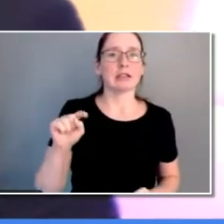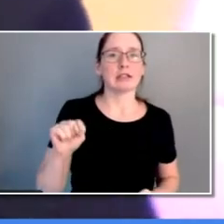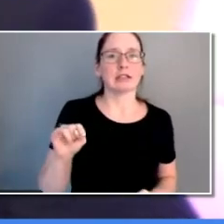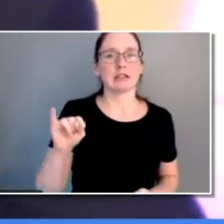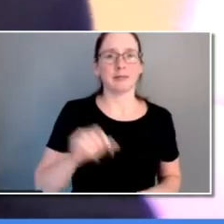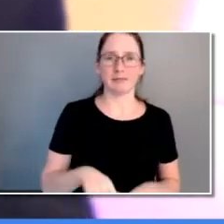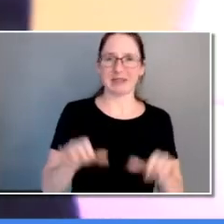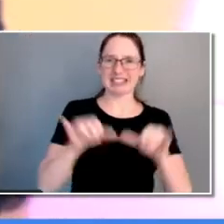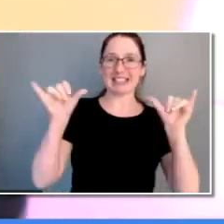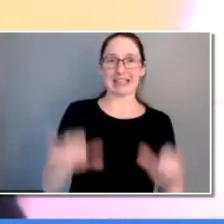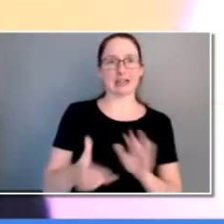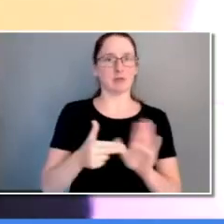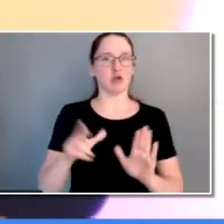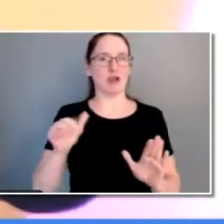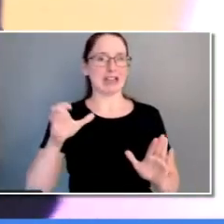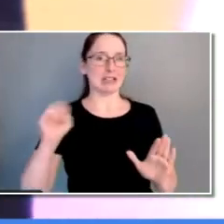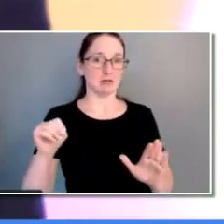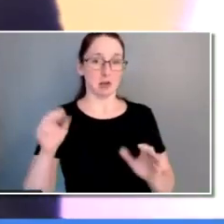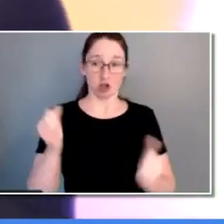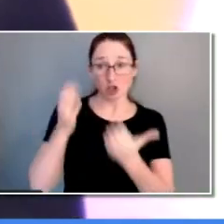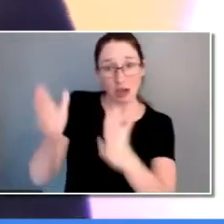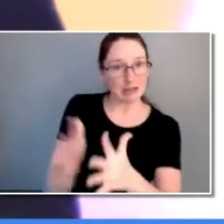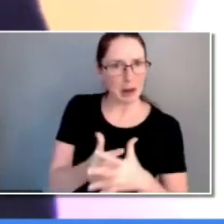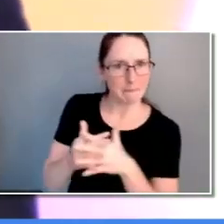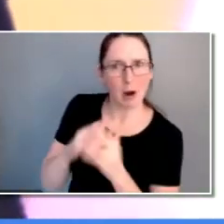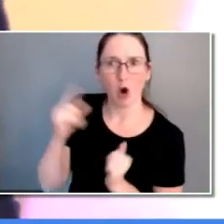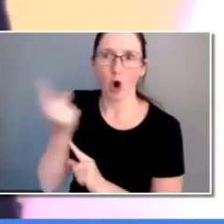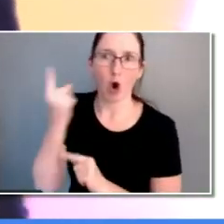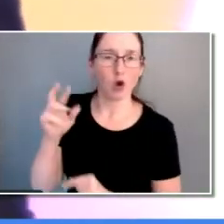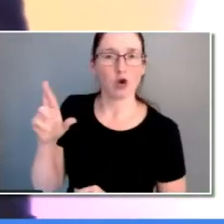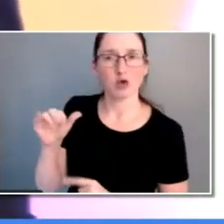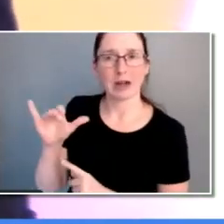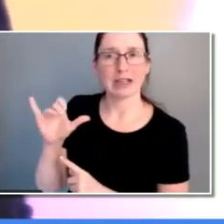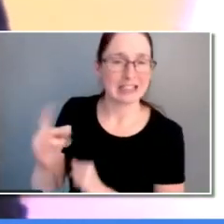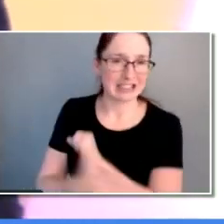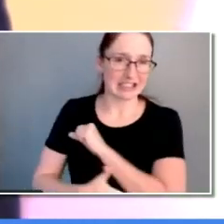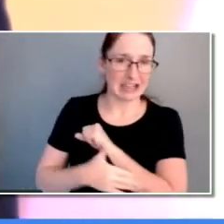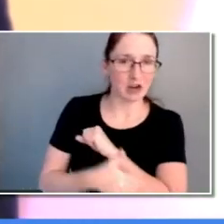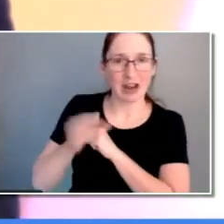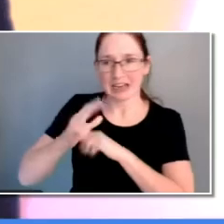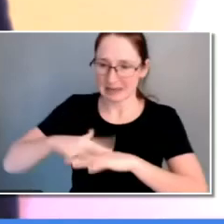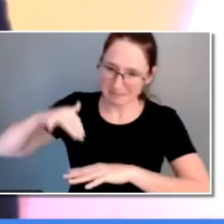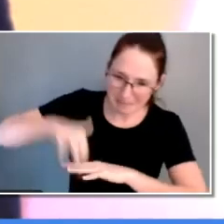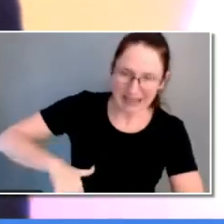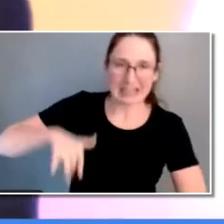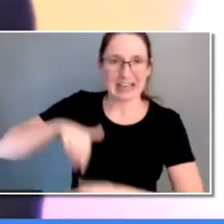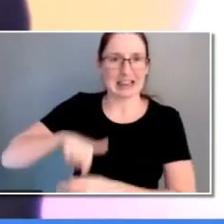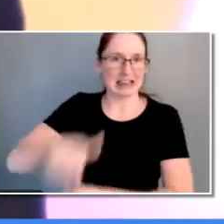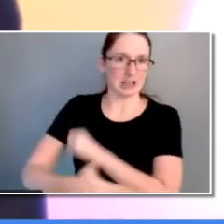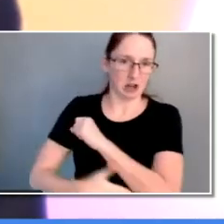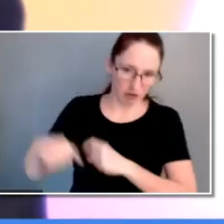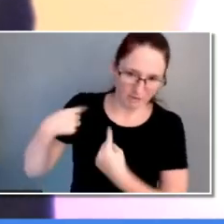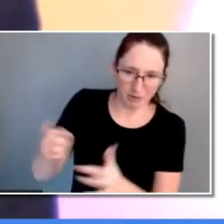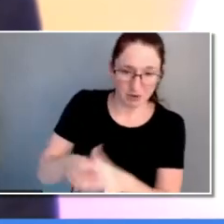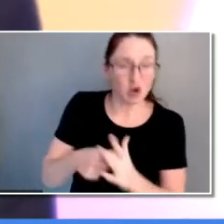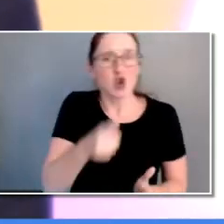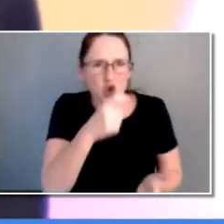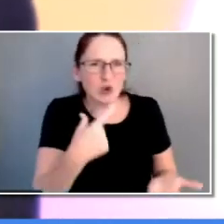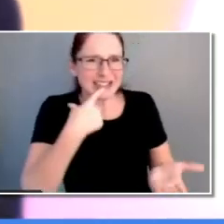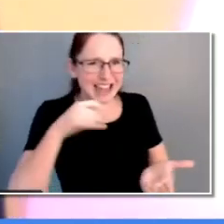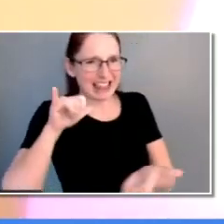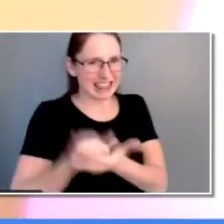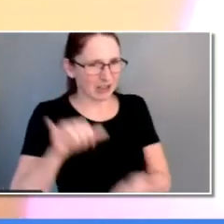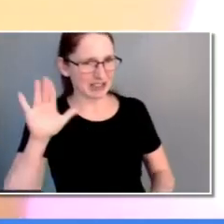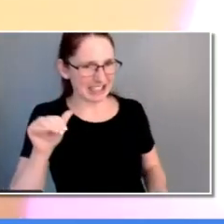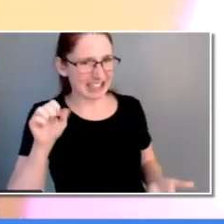or to suggest that America was always a racist country and it was embedded in this country from the start. But you know who said that that was the